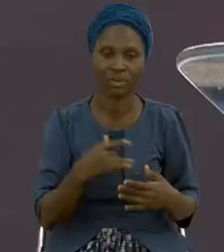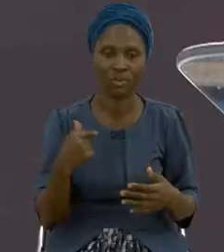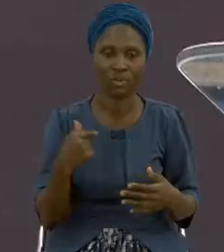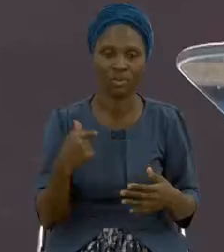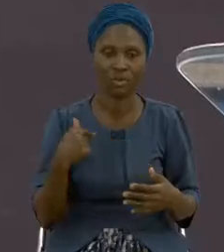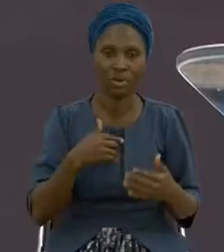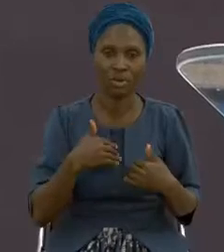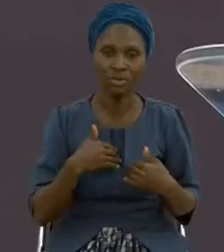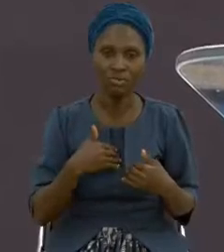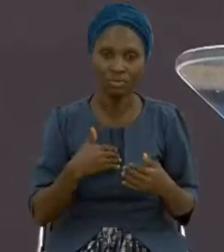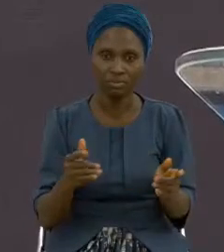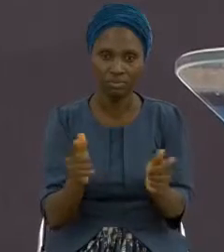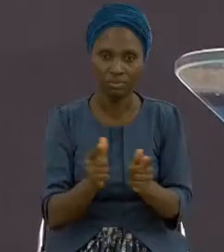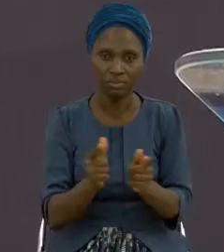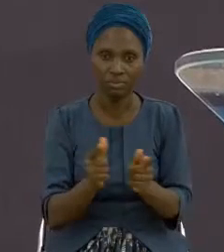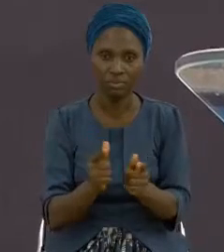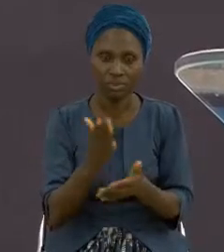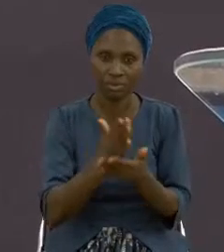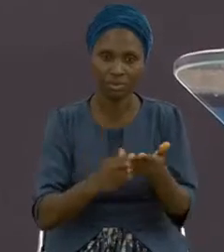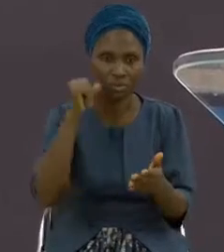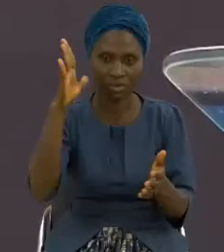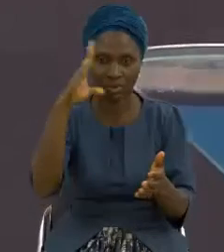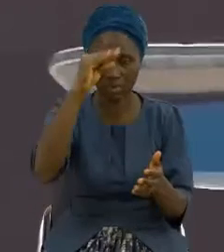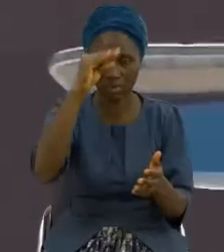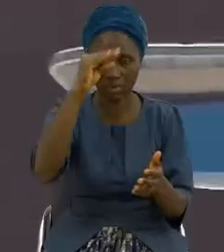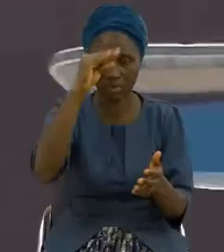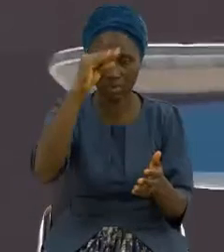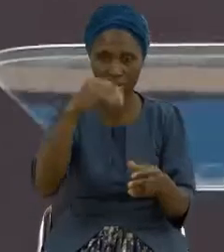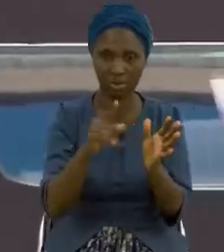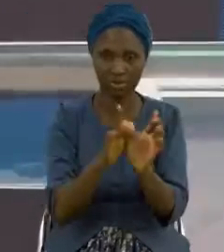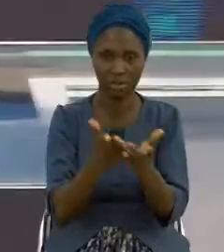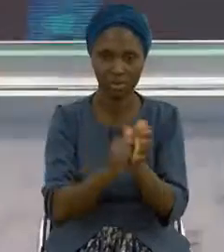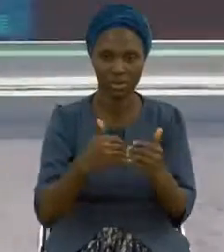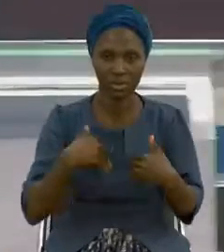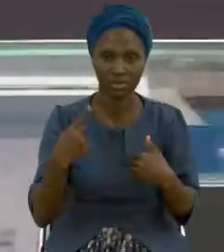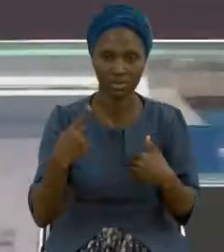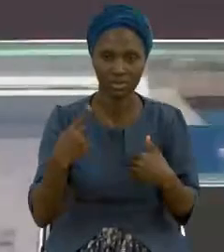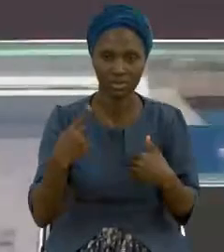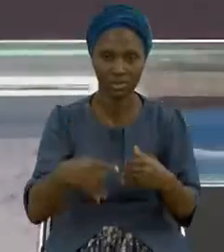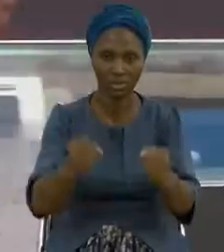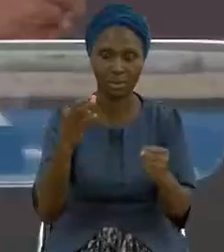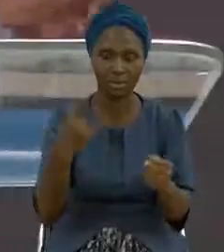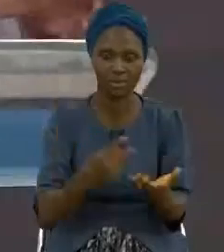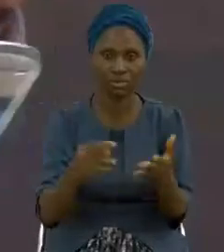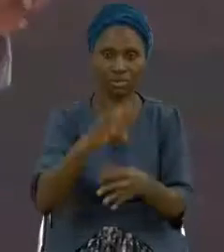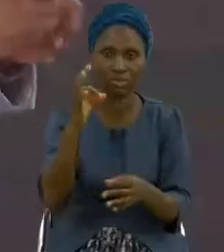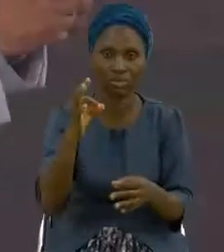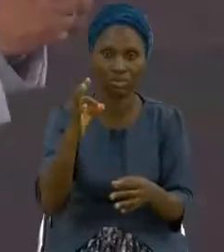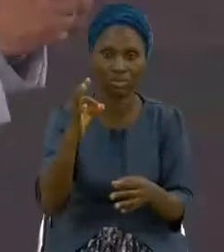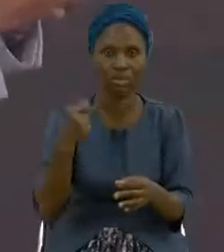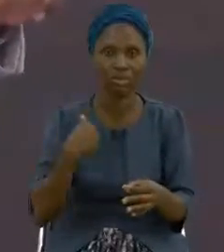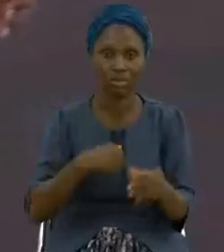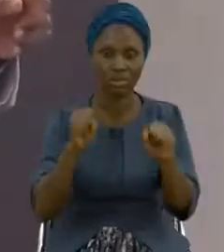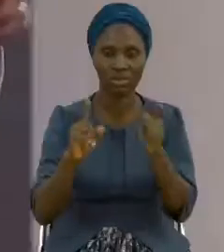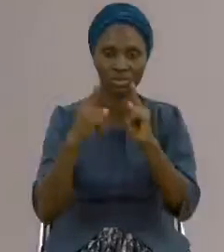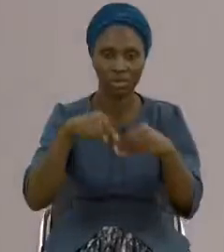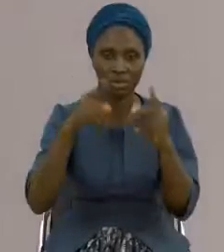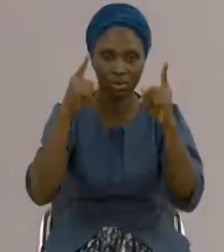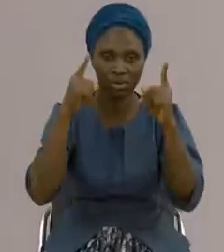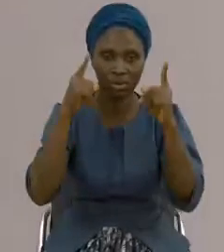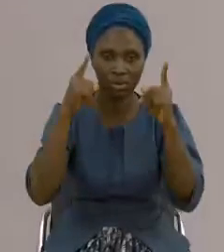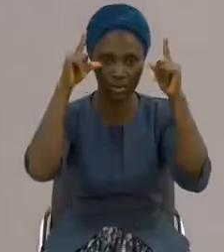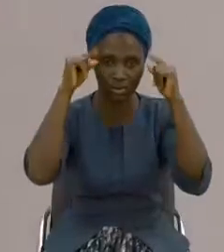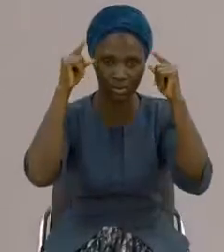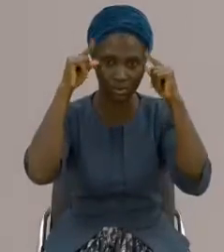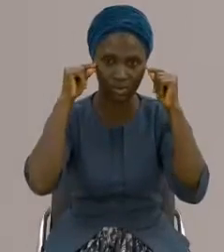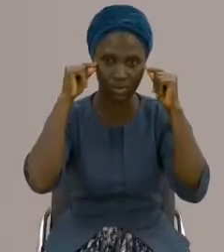the power of the Holy Ghost. We can talk about Moses, and we can see Pharaoh could see